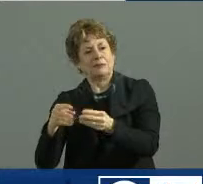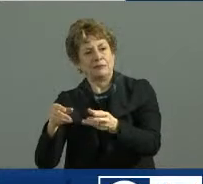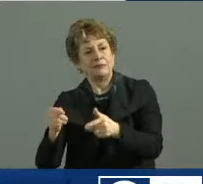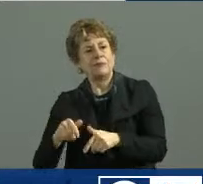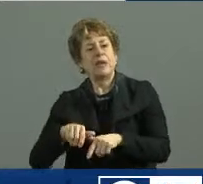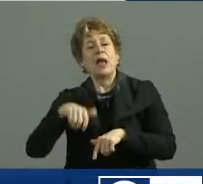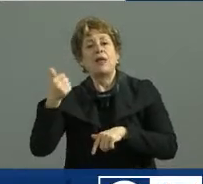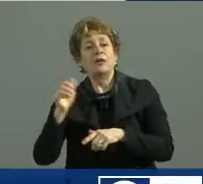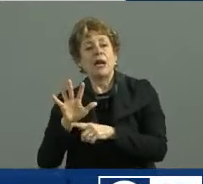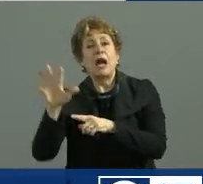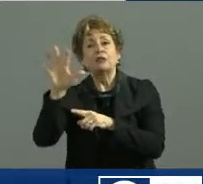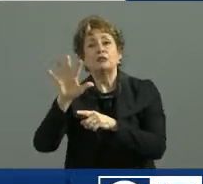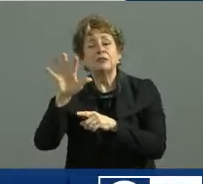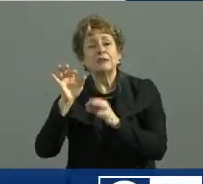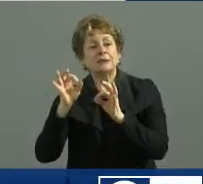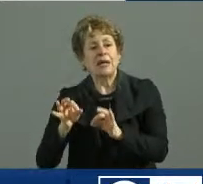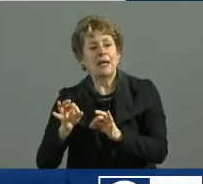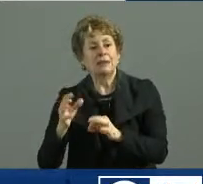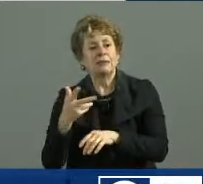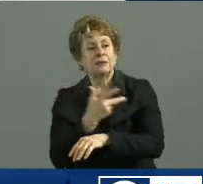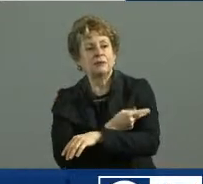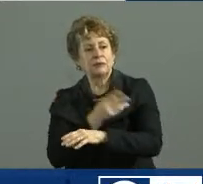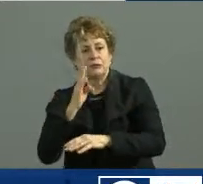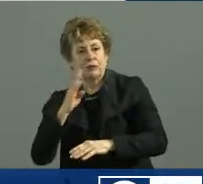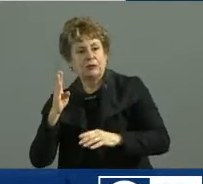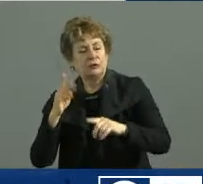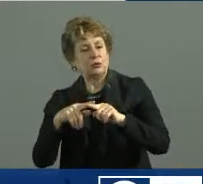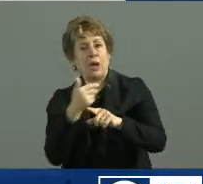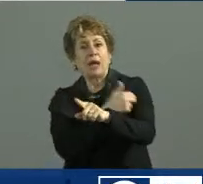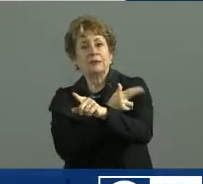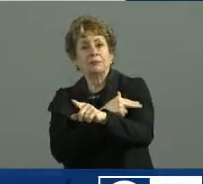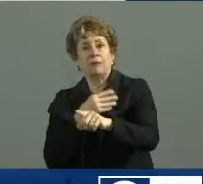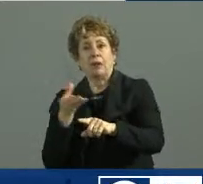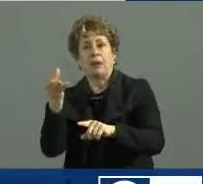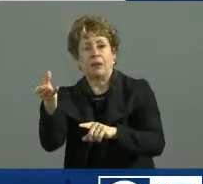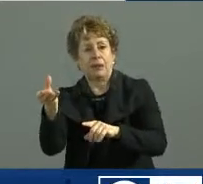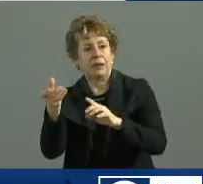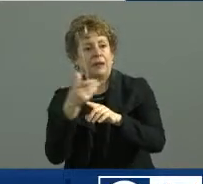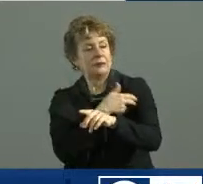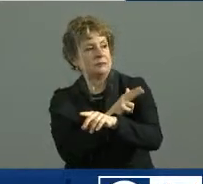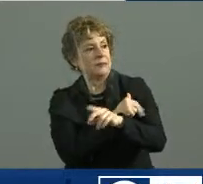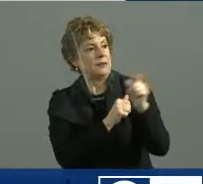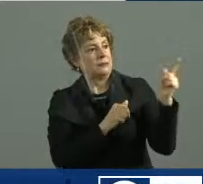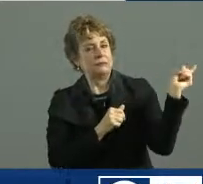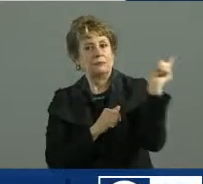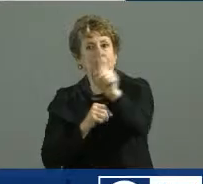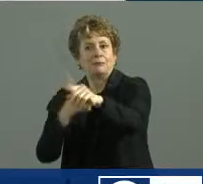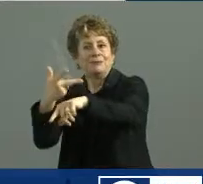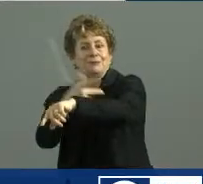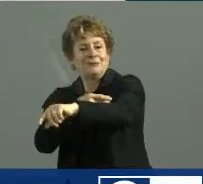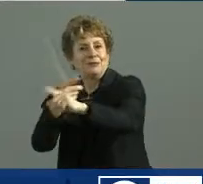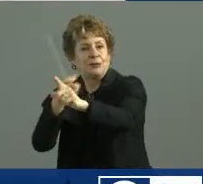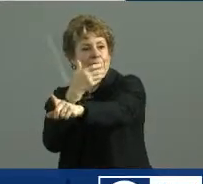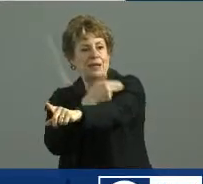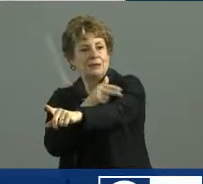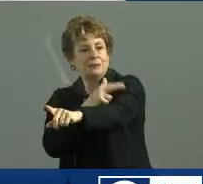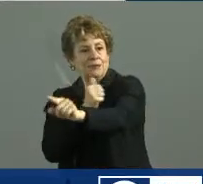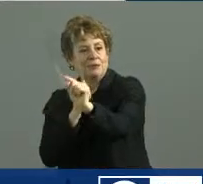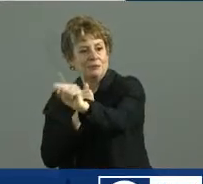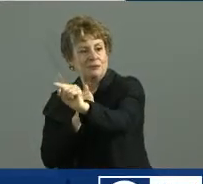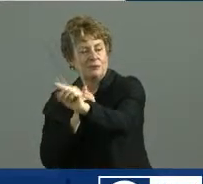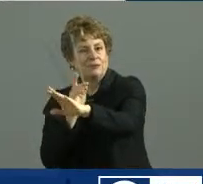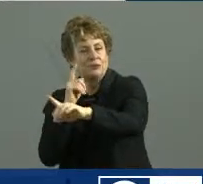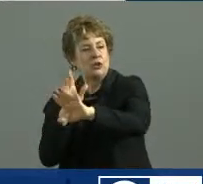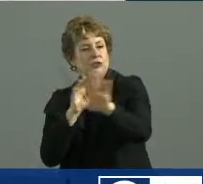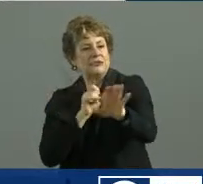counties have chosen to provide vaccine directly to their hospitals or healthcare facilities to actively vaccinate their staff, and have